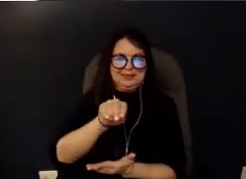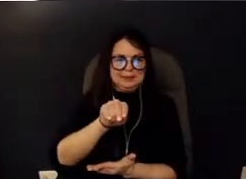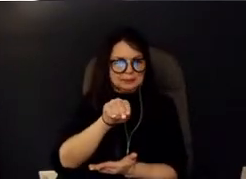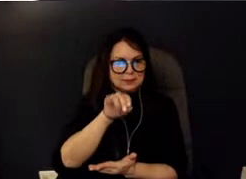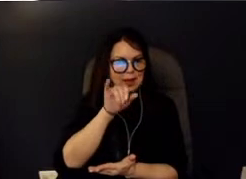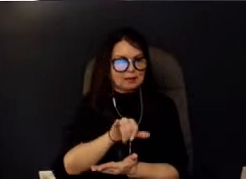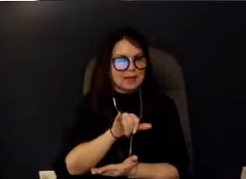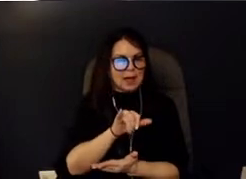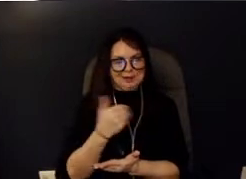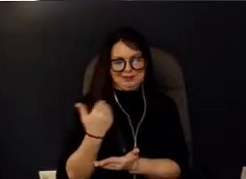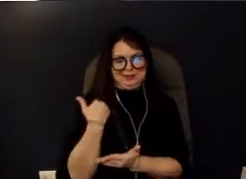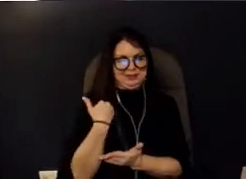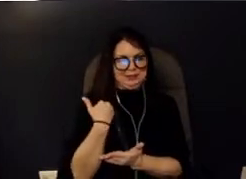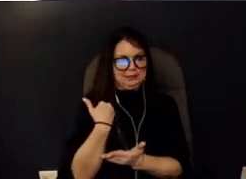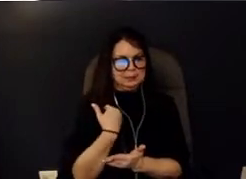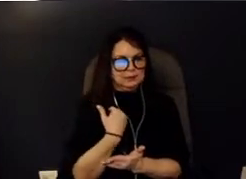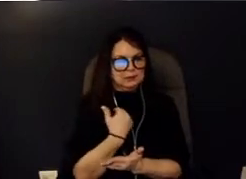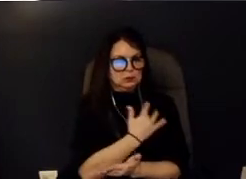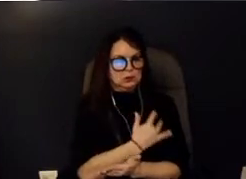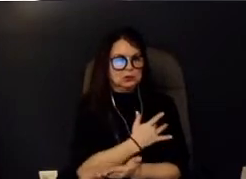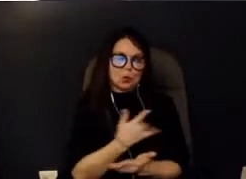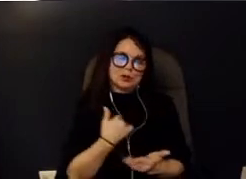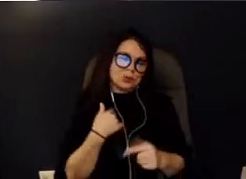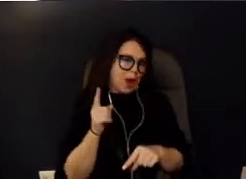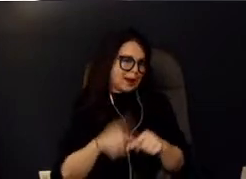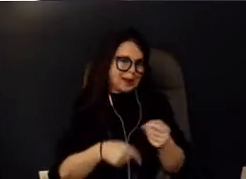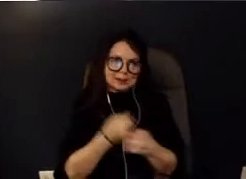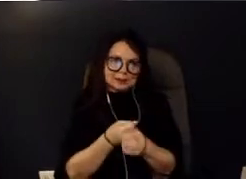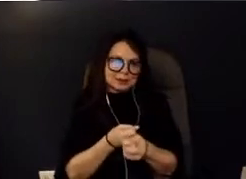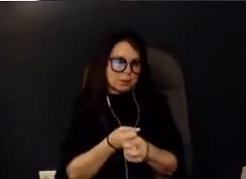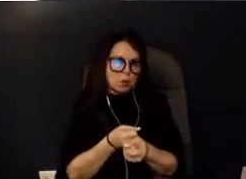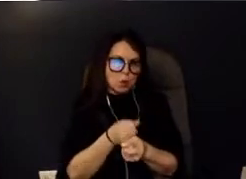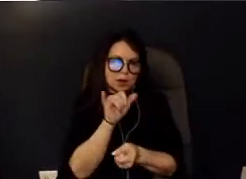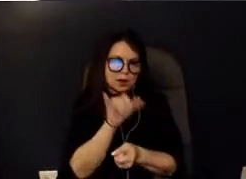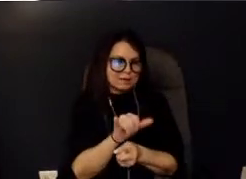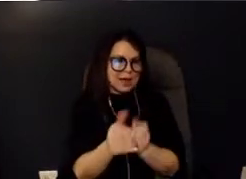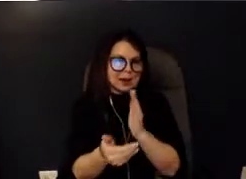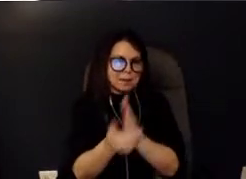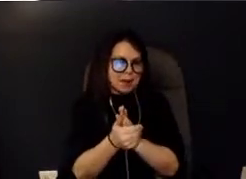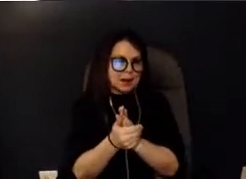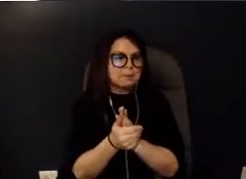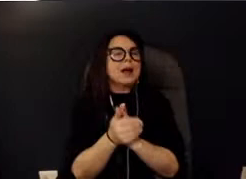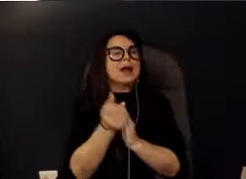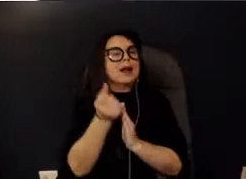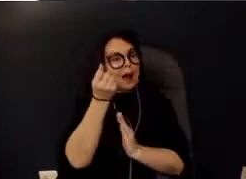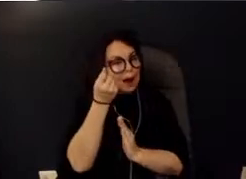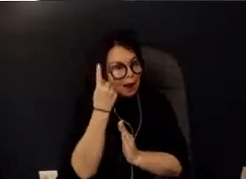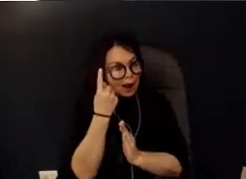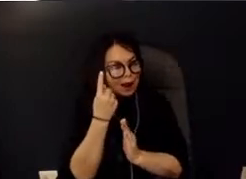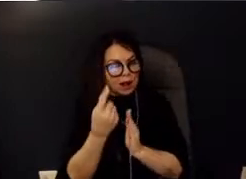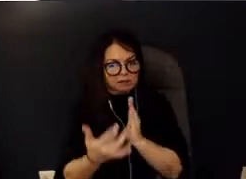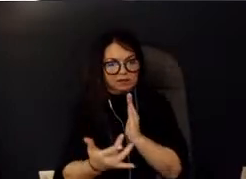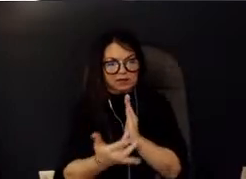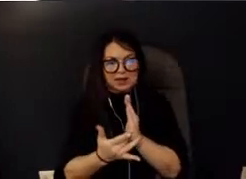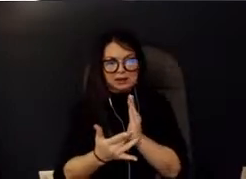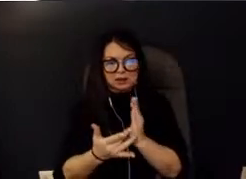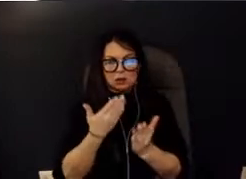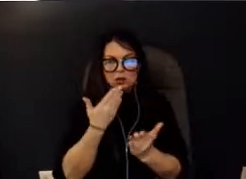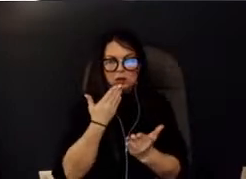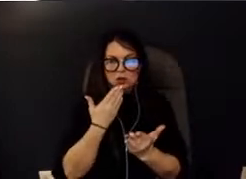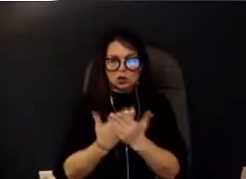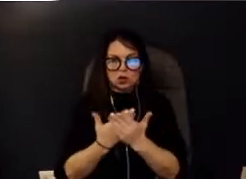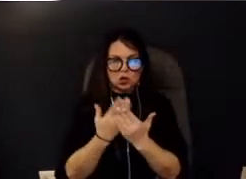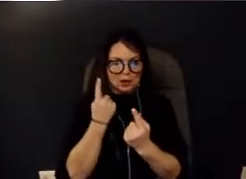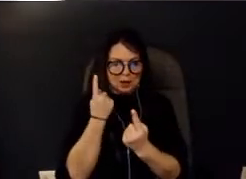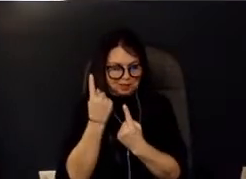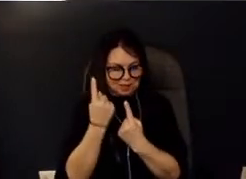I will not be able to support this amendment, but rather the things that Councilmember Fletcher mentioned into that.